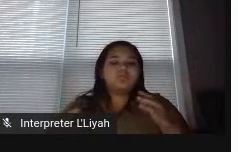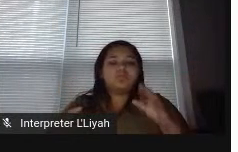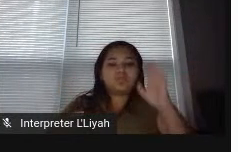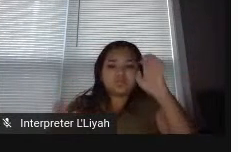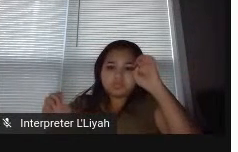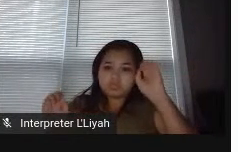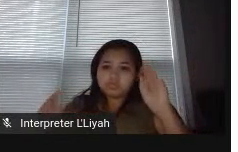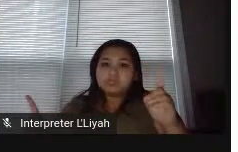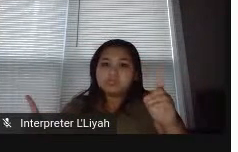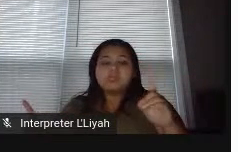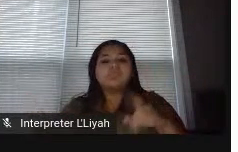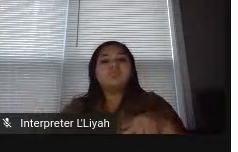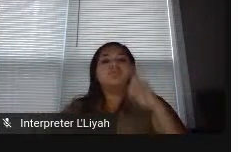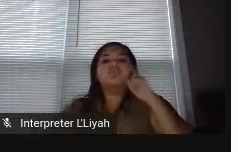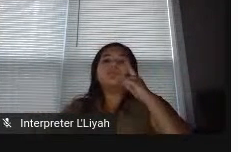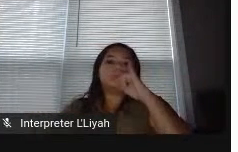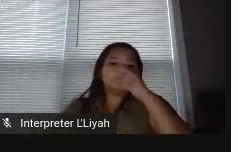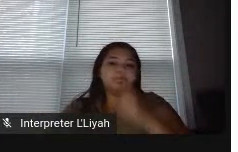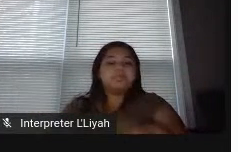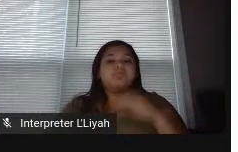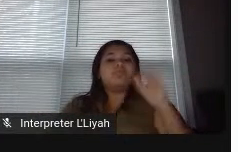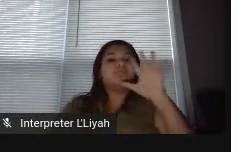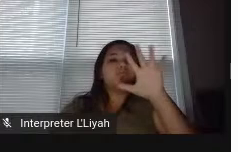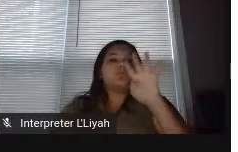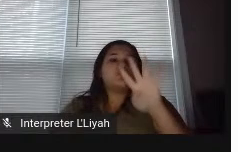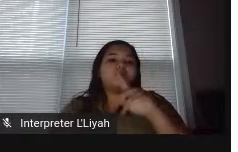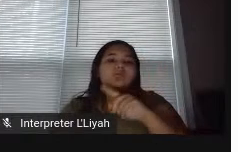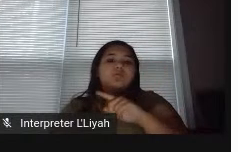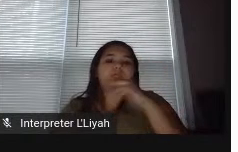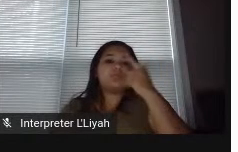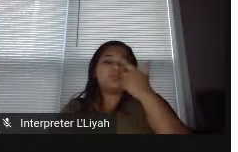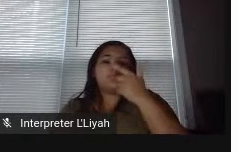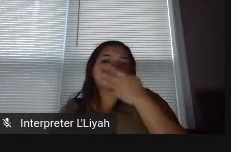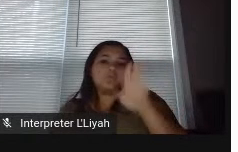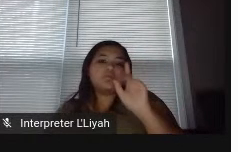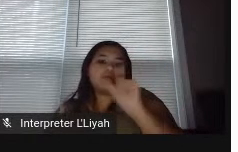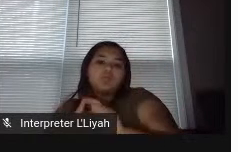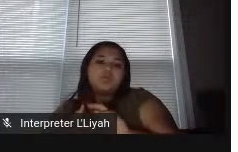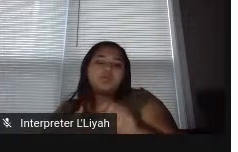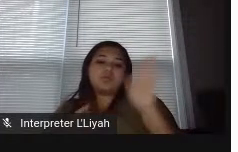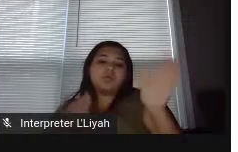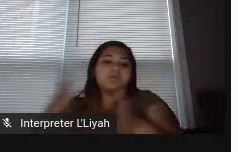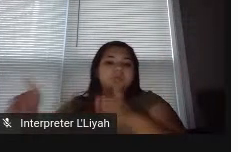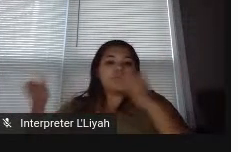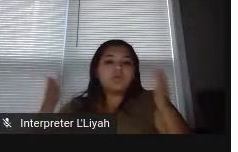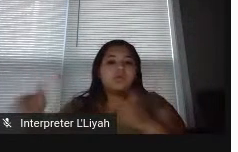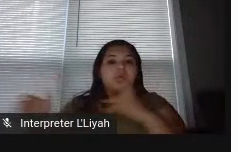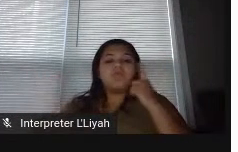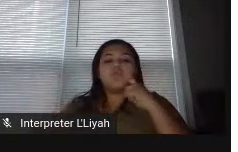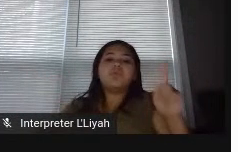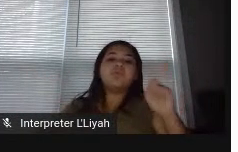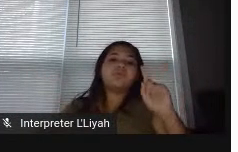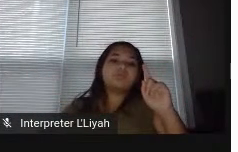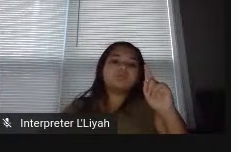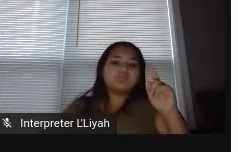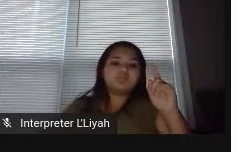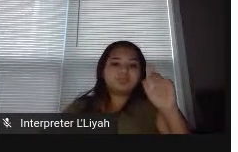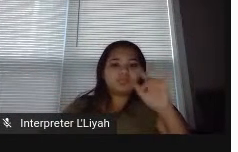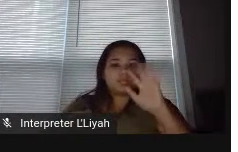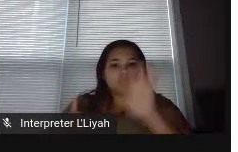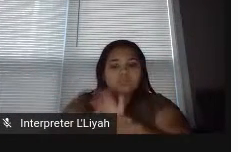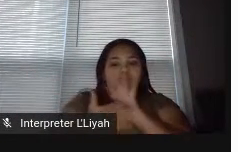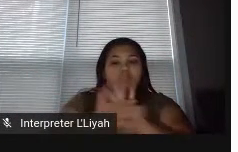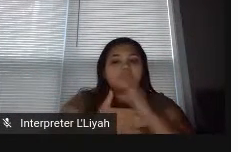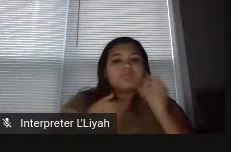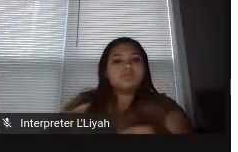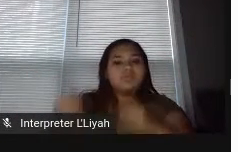special education experience at school. A 504 is a blueprint or a plan for how the school